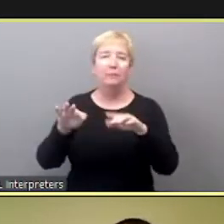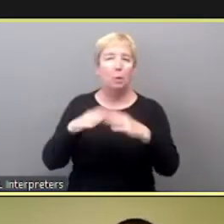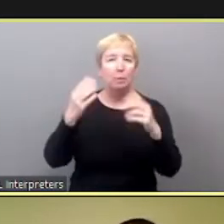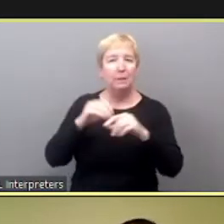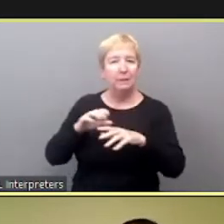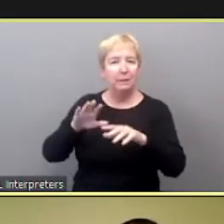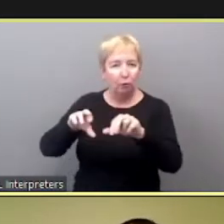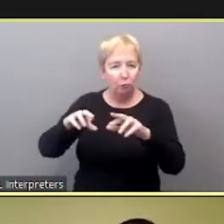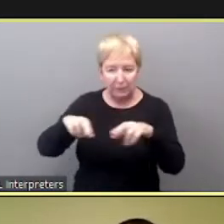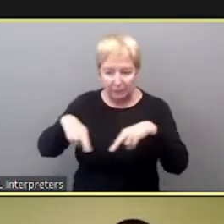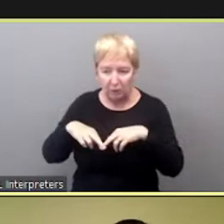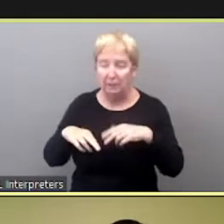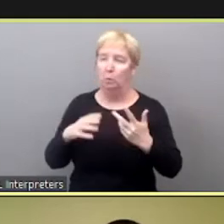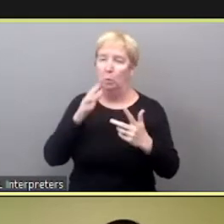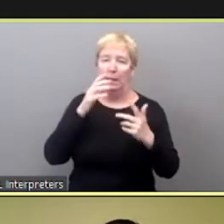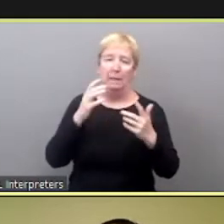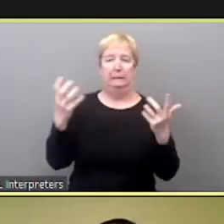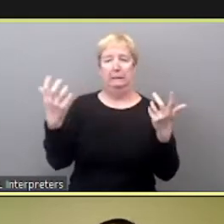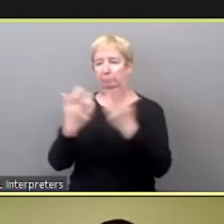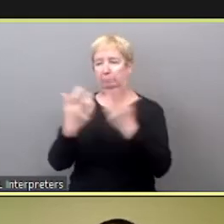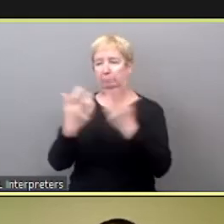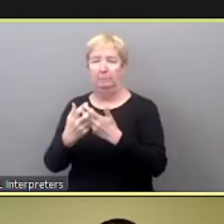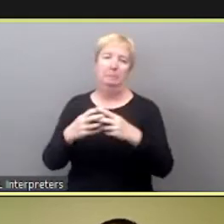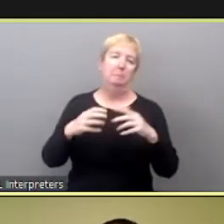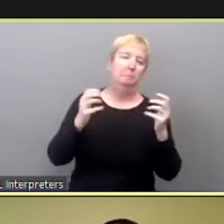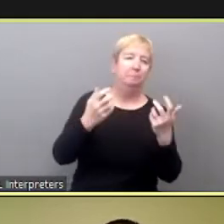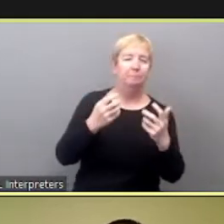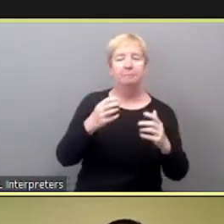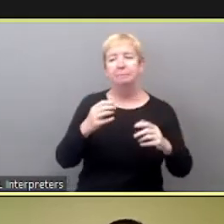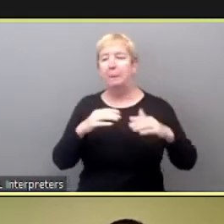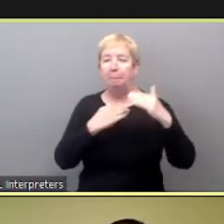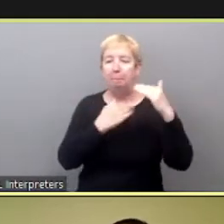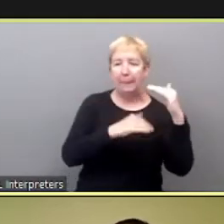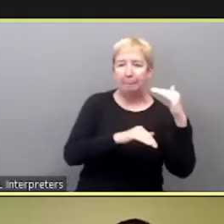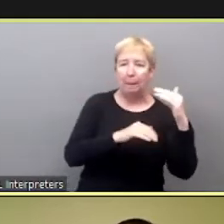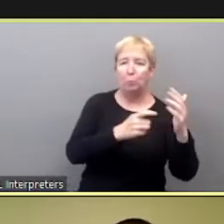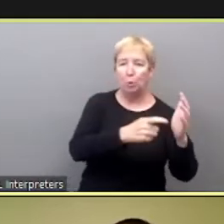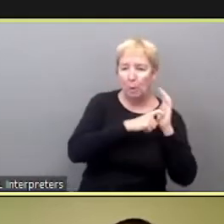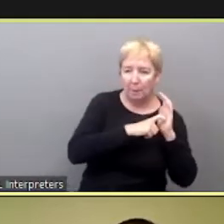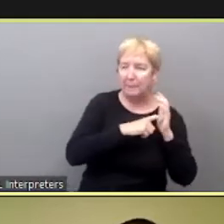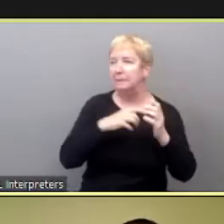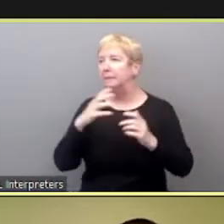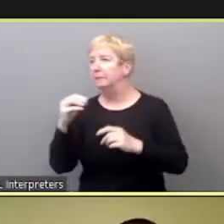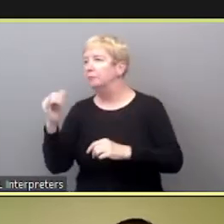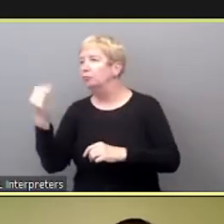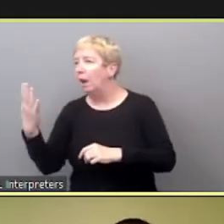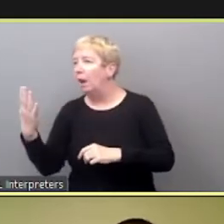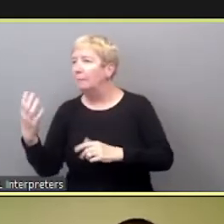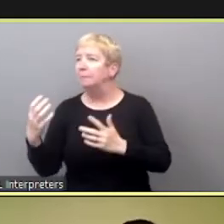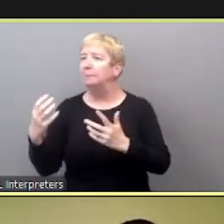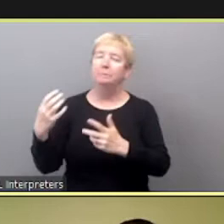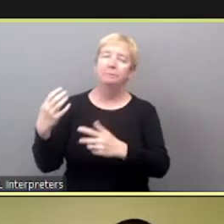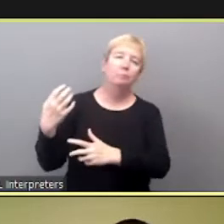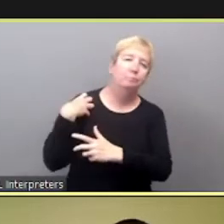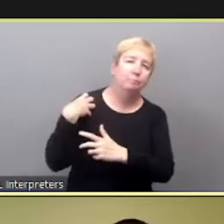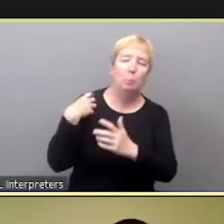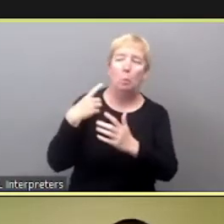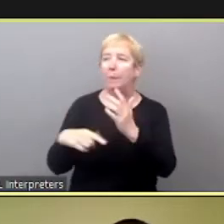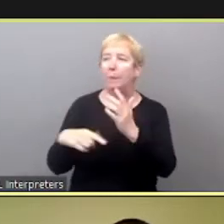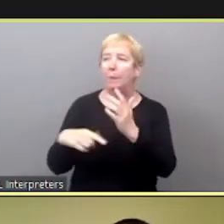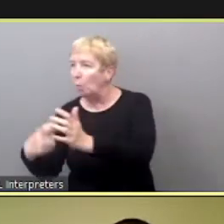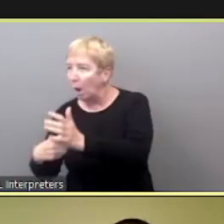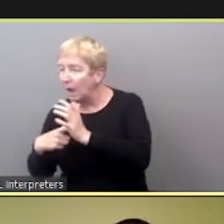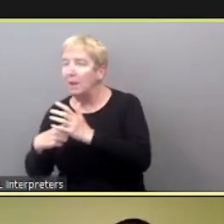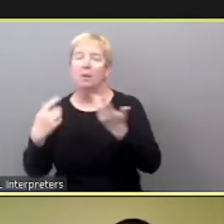connects them and matches them with minimum requirements and a job seeker's skill set, past employment, education